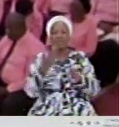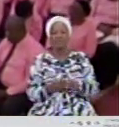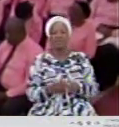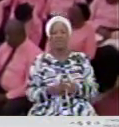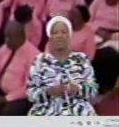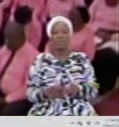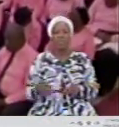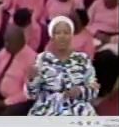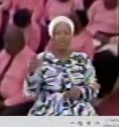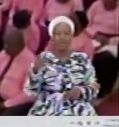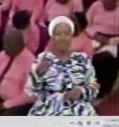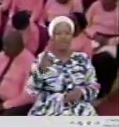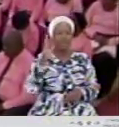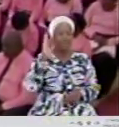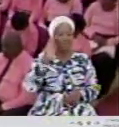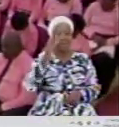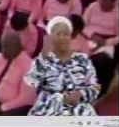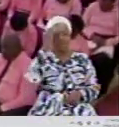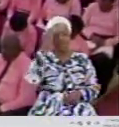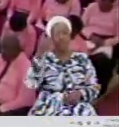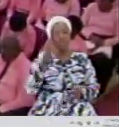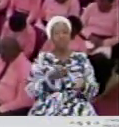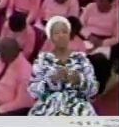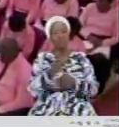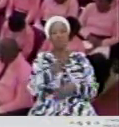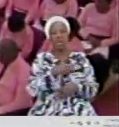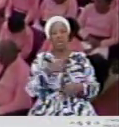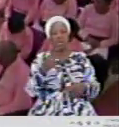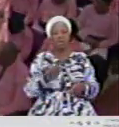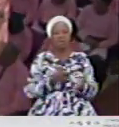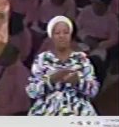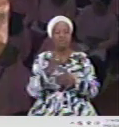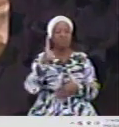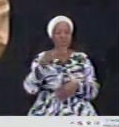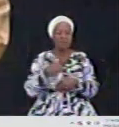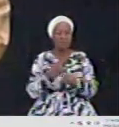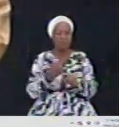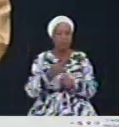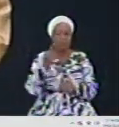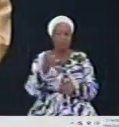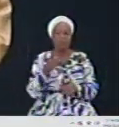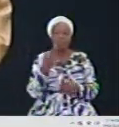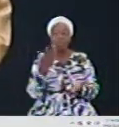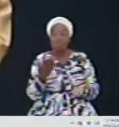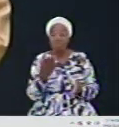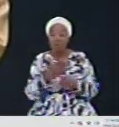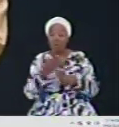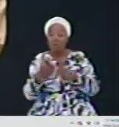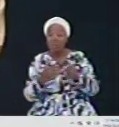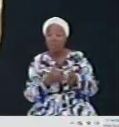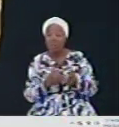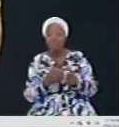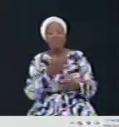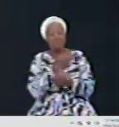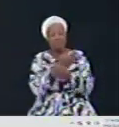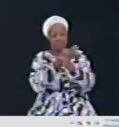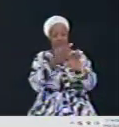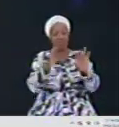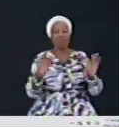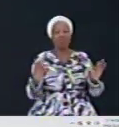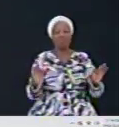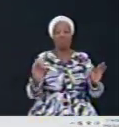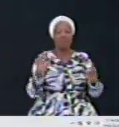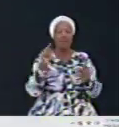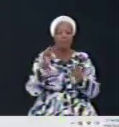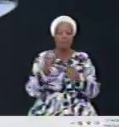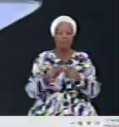Ye shall know the truth, and the truth shall make you, tell me, free. Look at point number